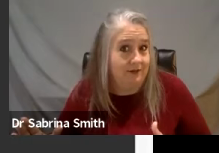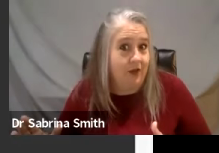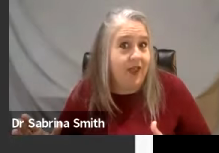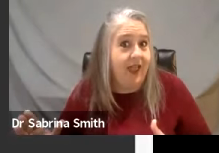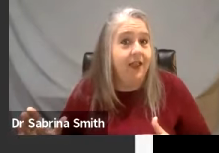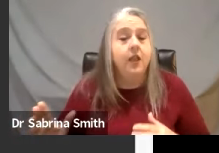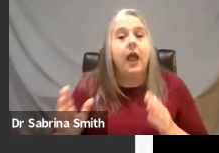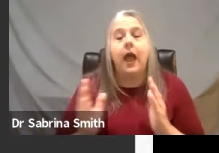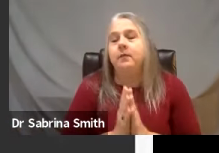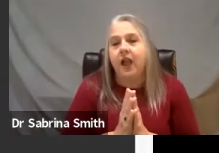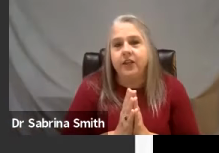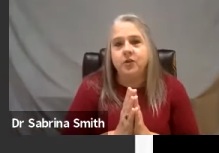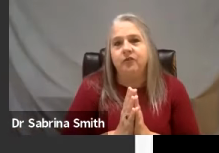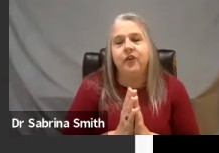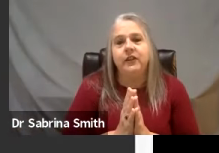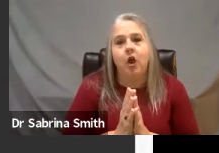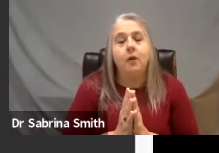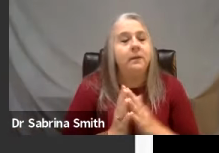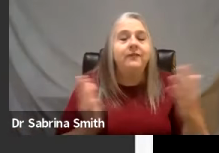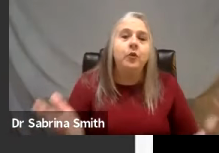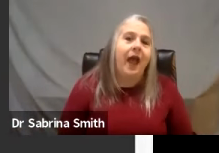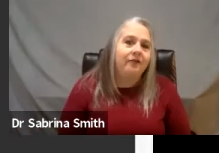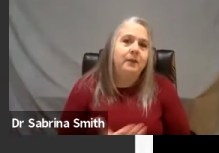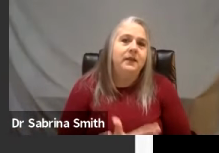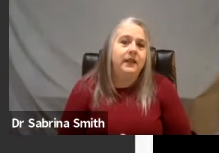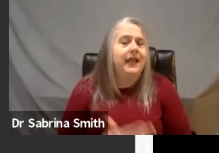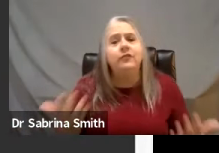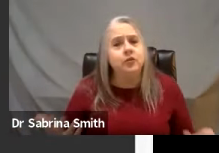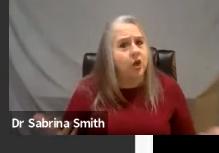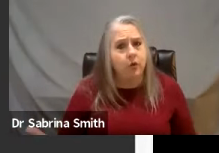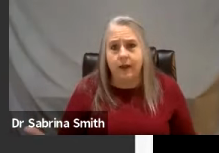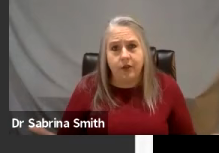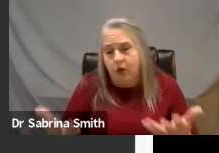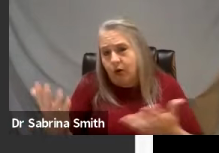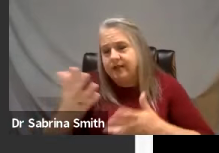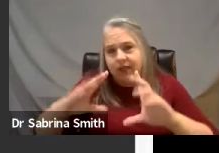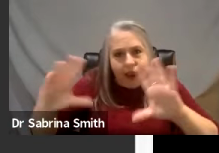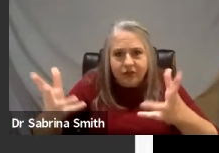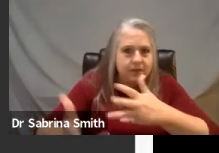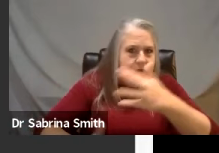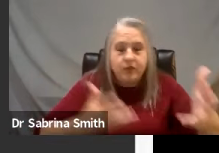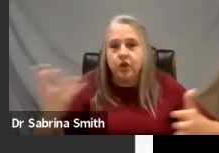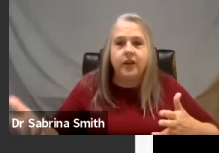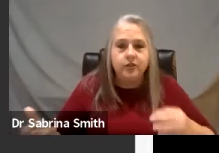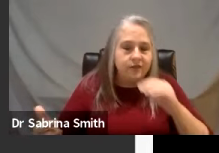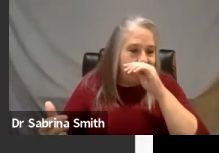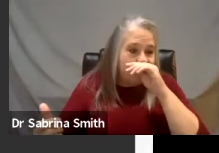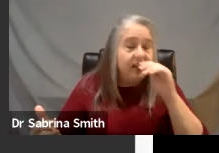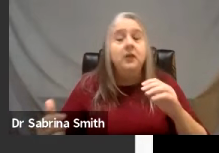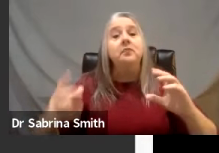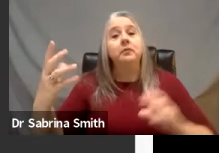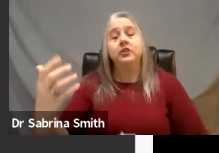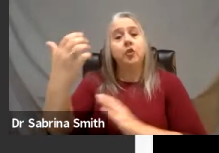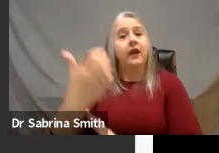Sister, okay? I'm not going to do it for very long, but if you have the ability, and if you don't, it's in the advertisement that we try to do some video